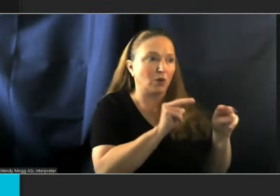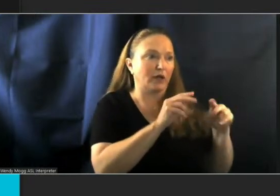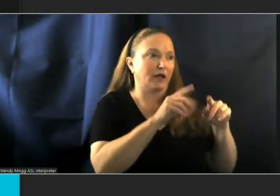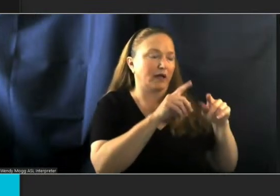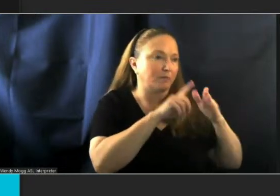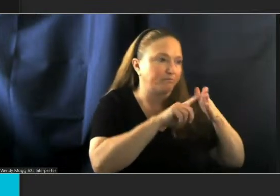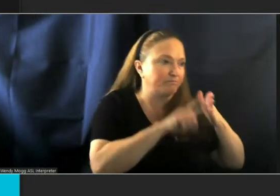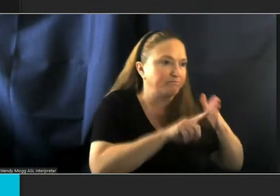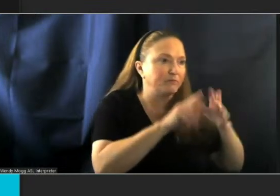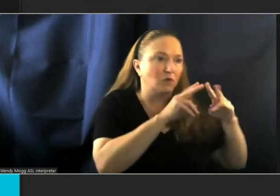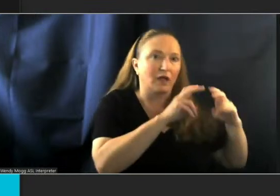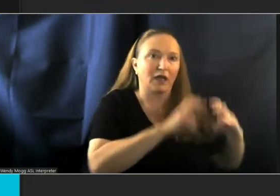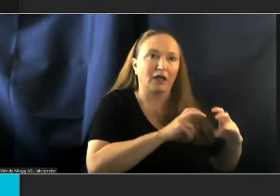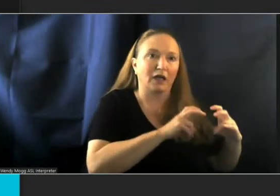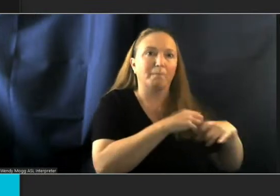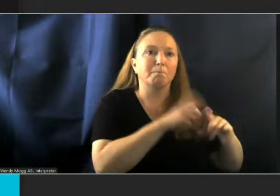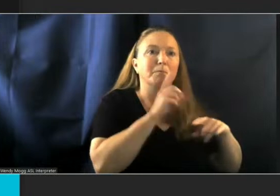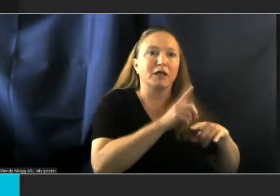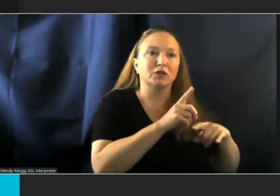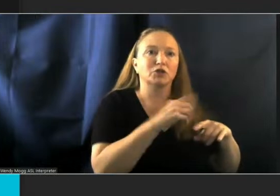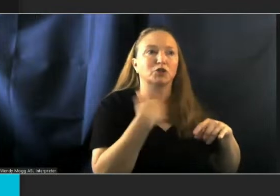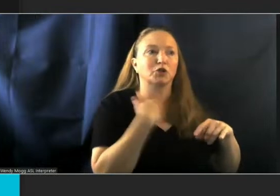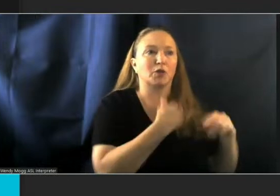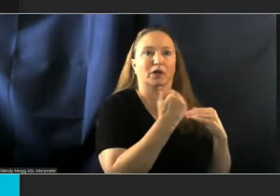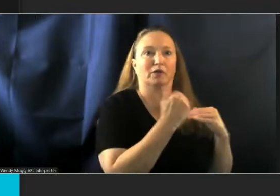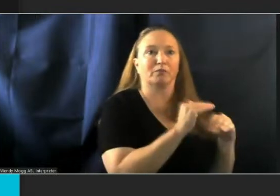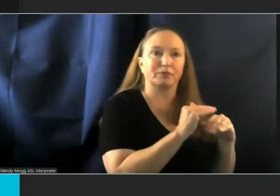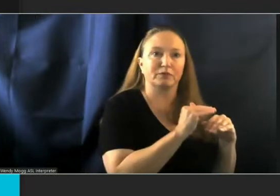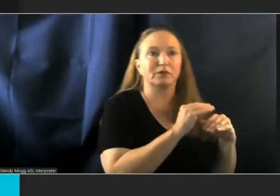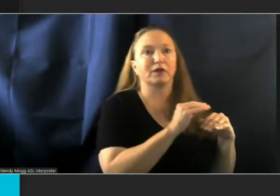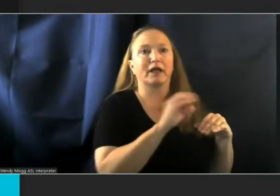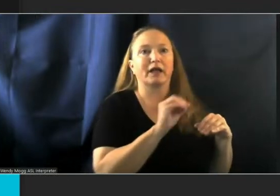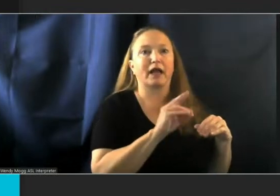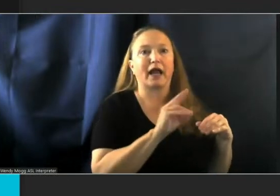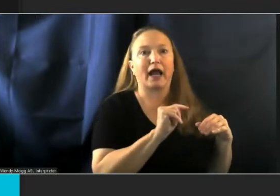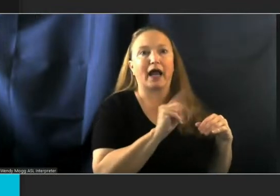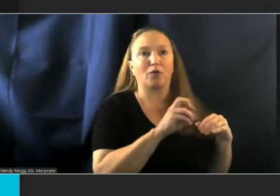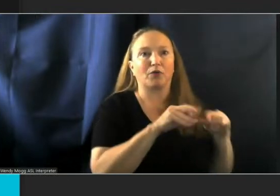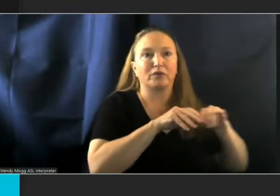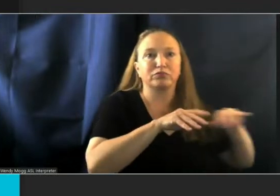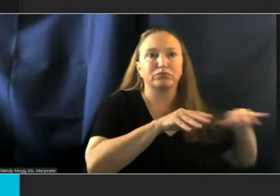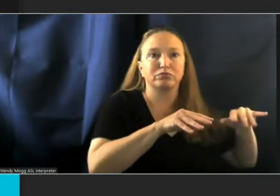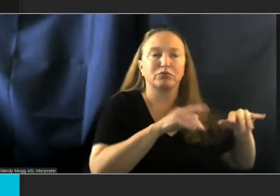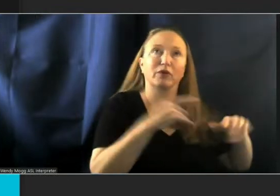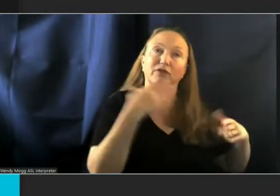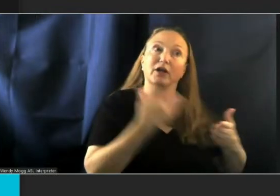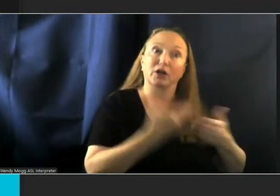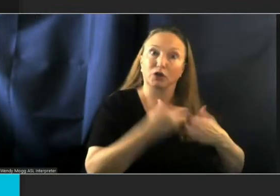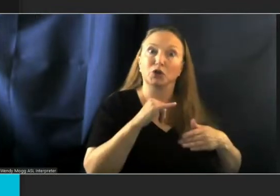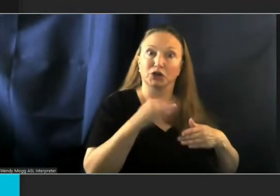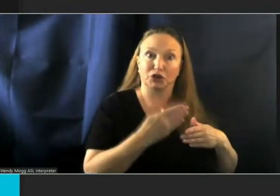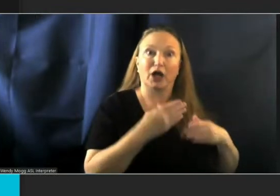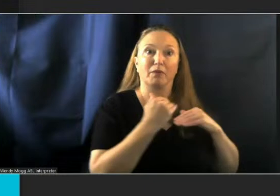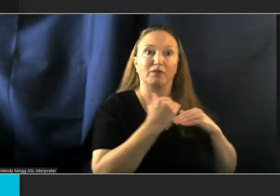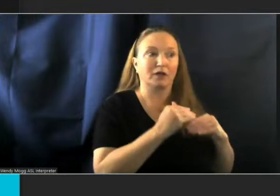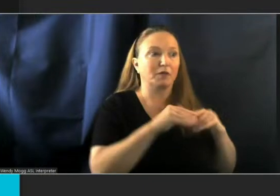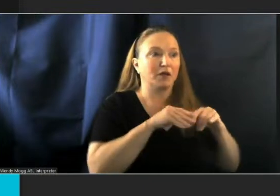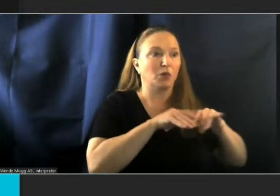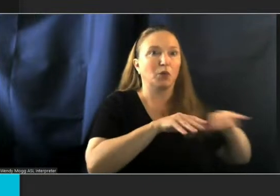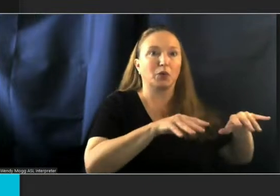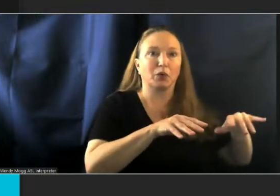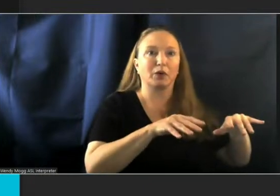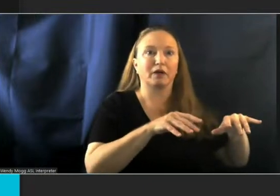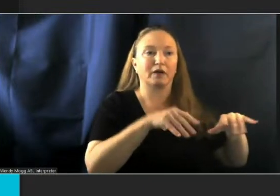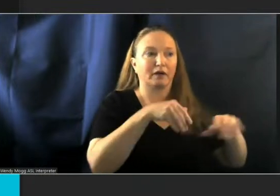we make sure that we're containing outbreaks. And we have done a very, very good job in Mendocino County in containing outbreaks. We have not